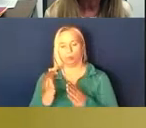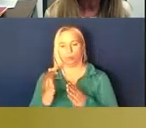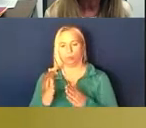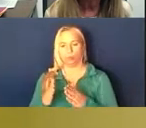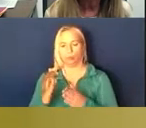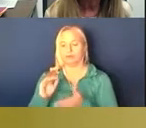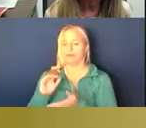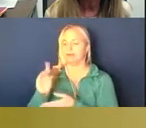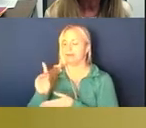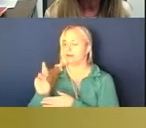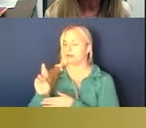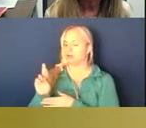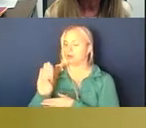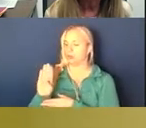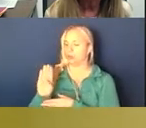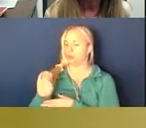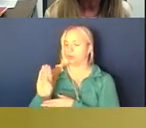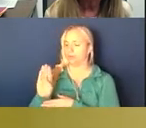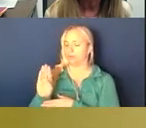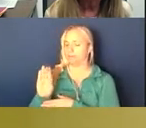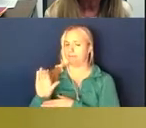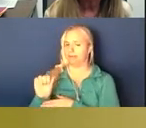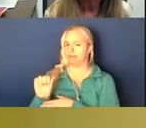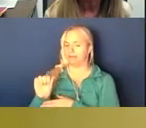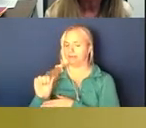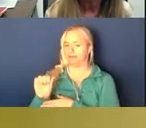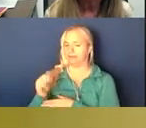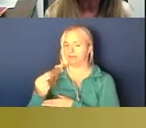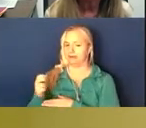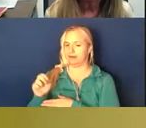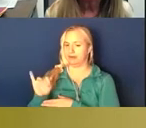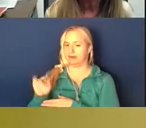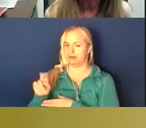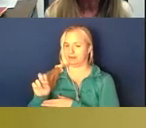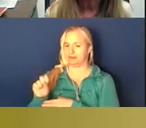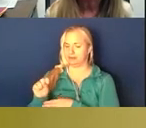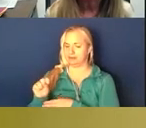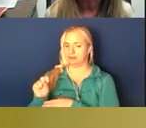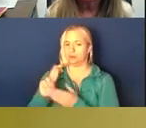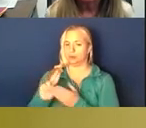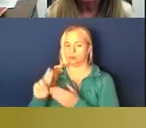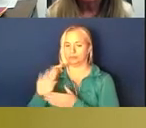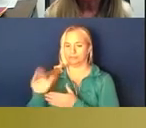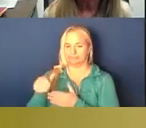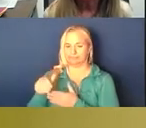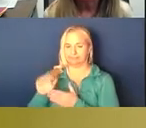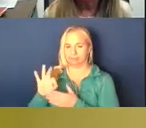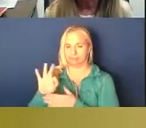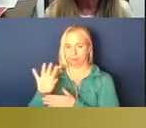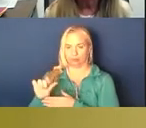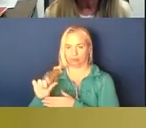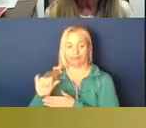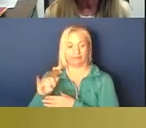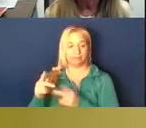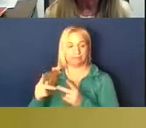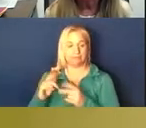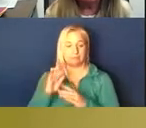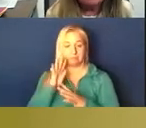Rebecca Hines in Orlando in University of Central Florida. And this space was created in the school to